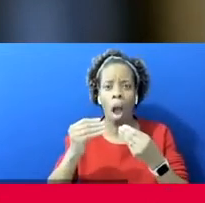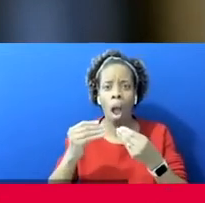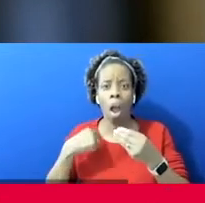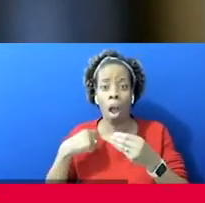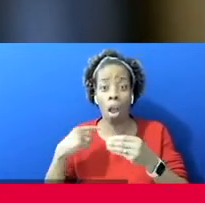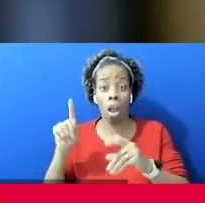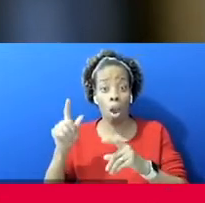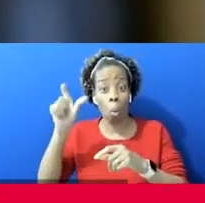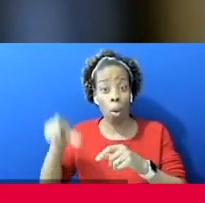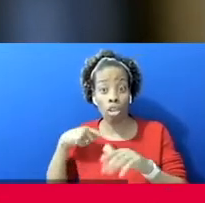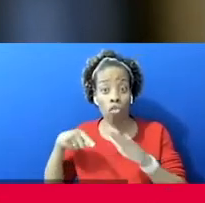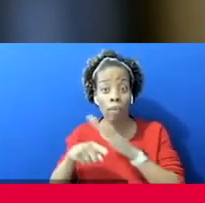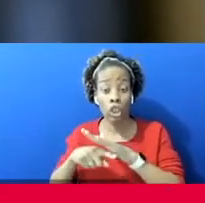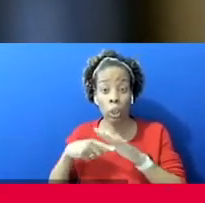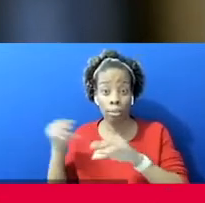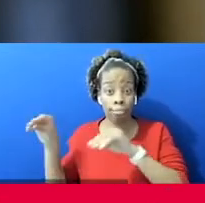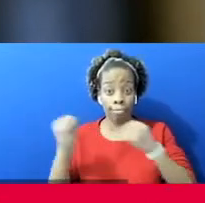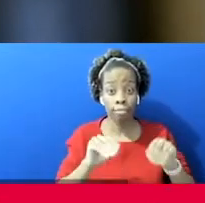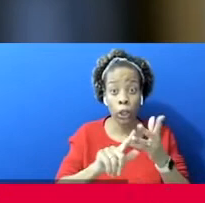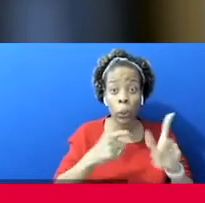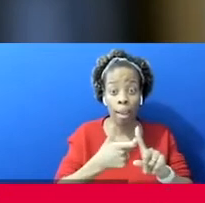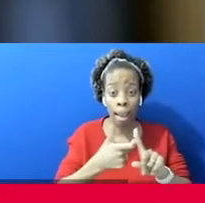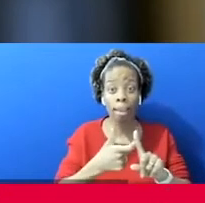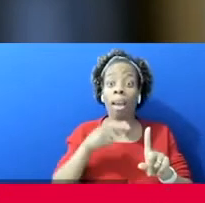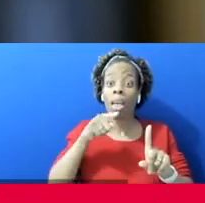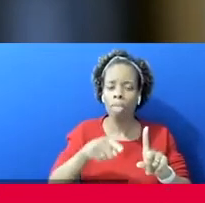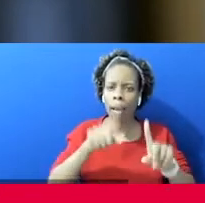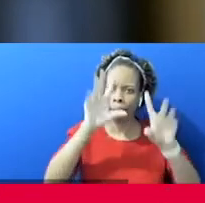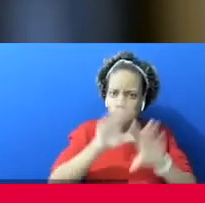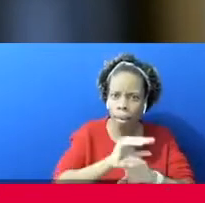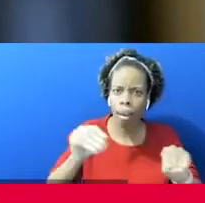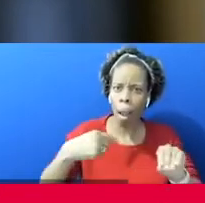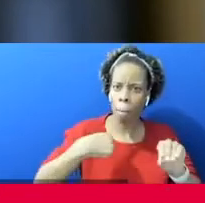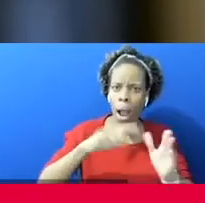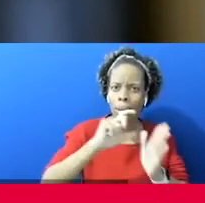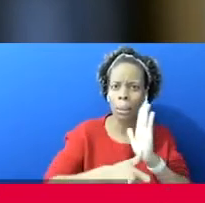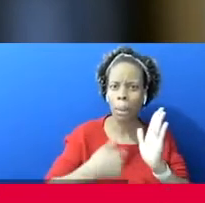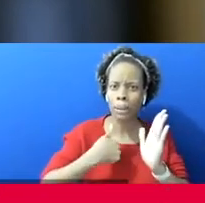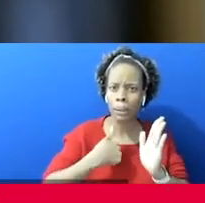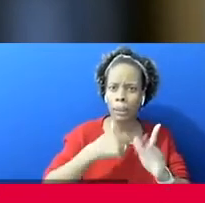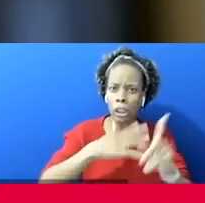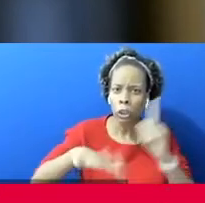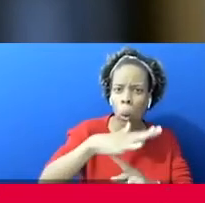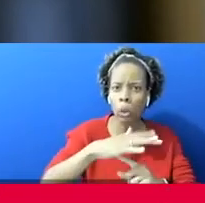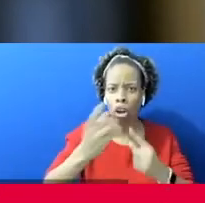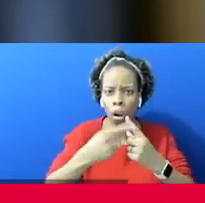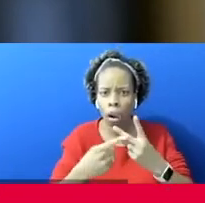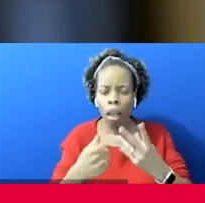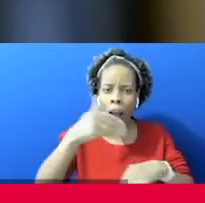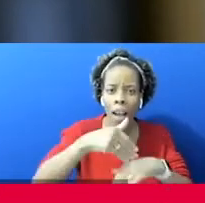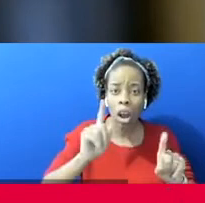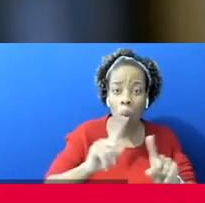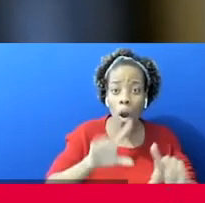refugee who used that experience to contextualize their disability. And as part of being successful, part of it is